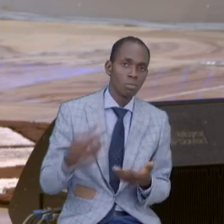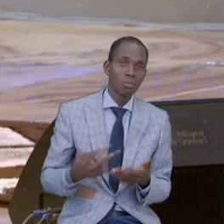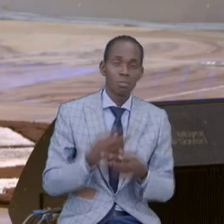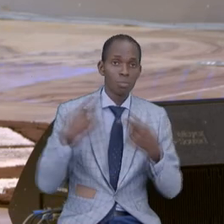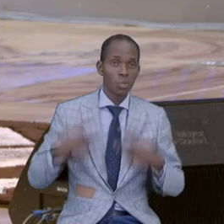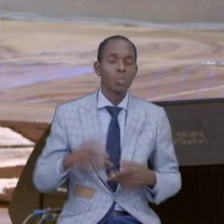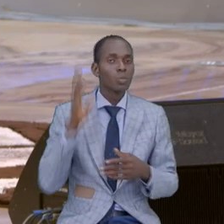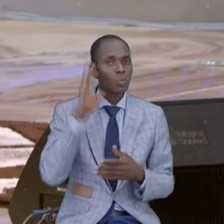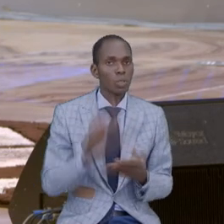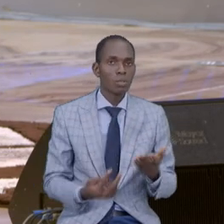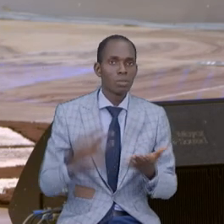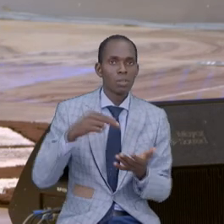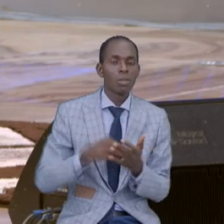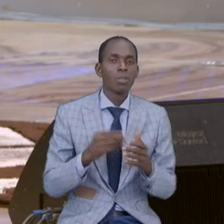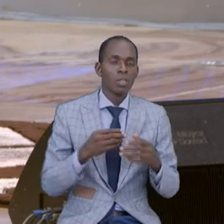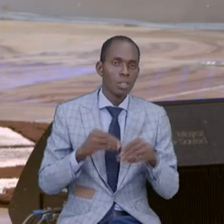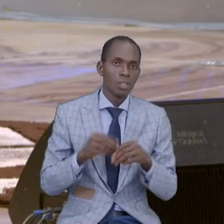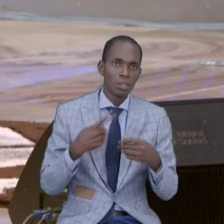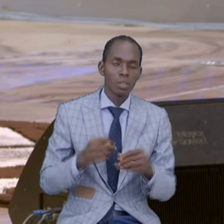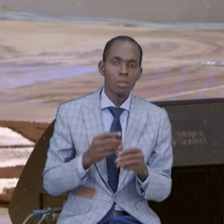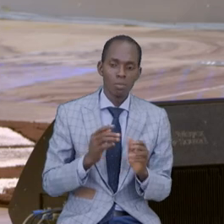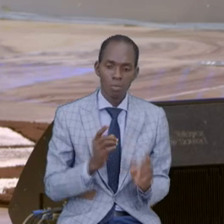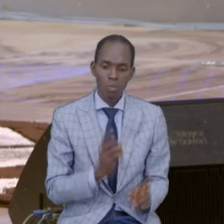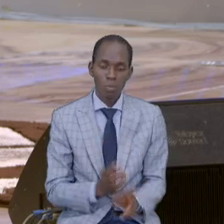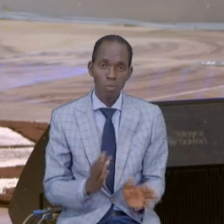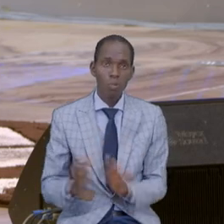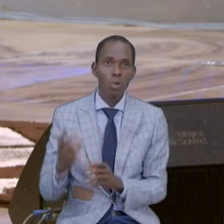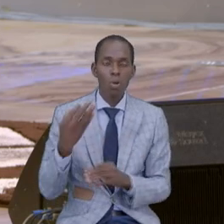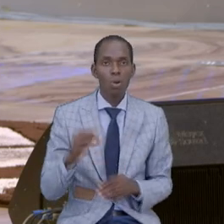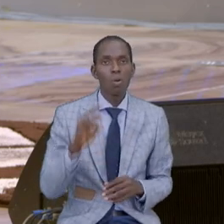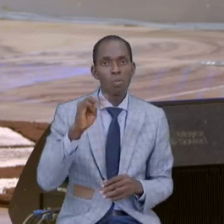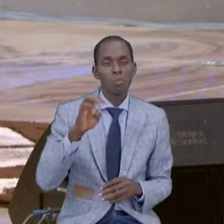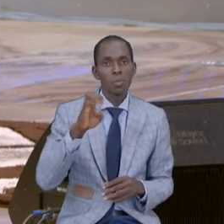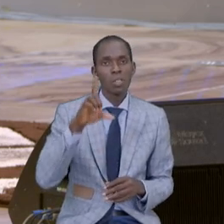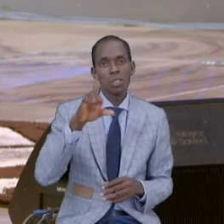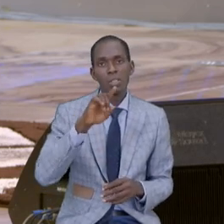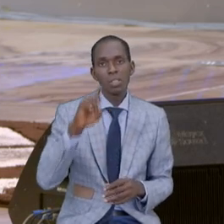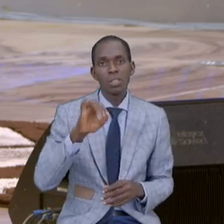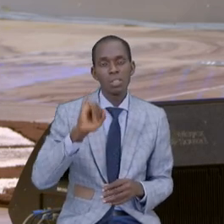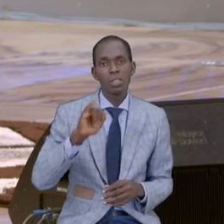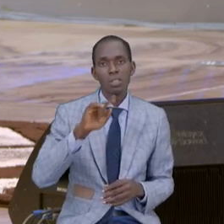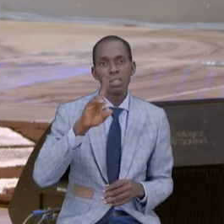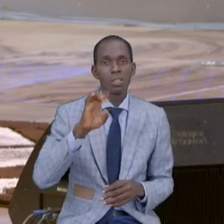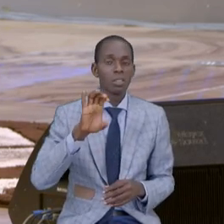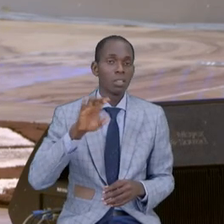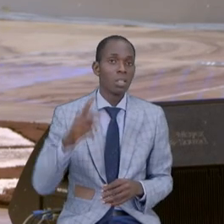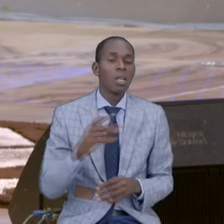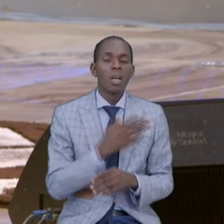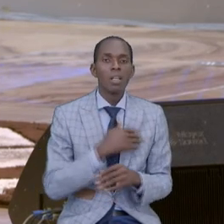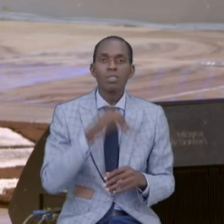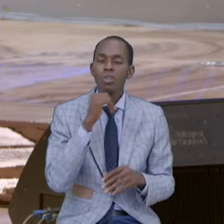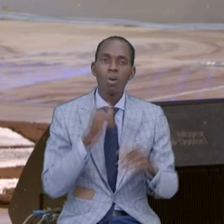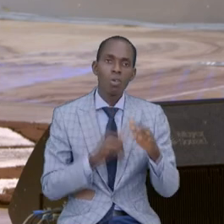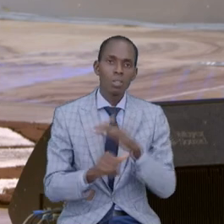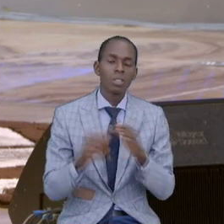after the order of Melchizedek and not be called after the order of Aaron?